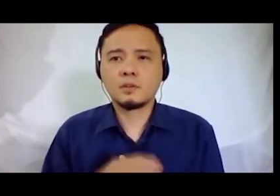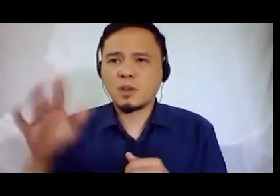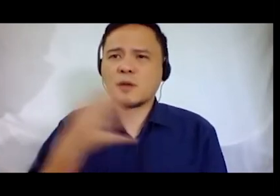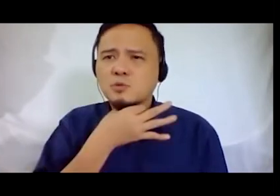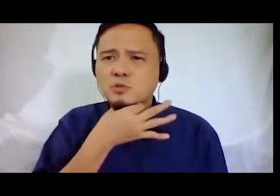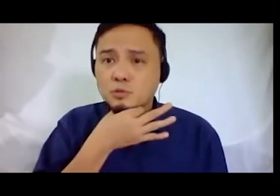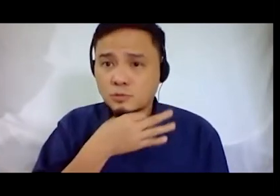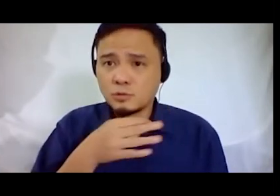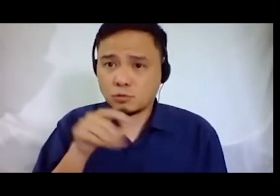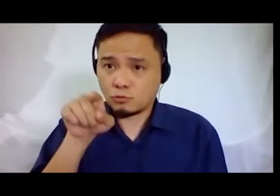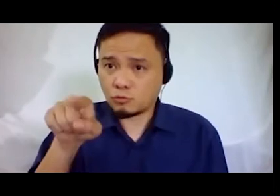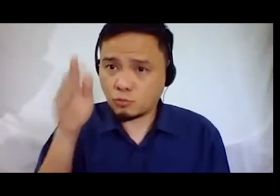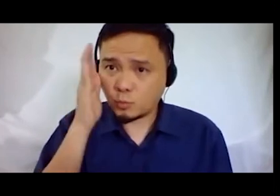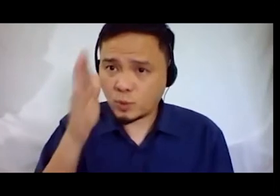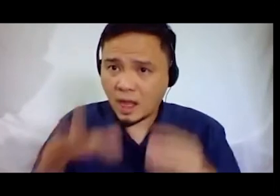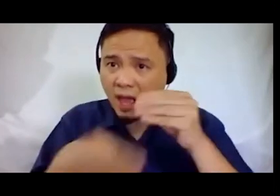part?